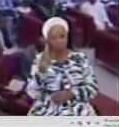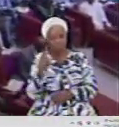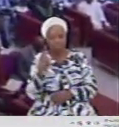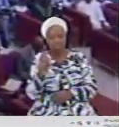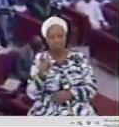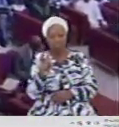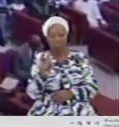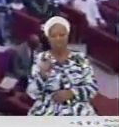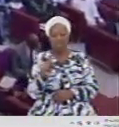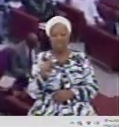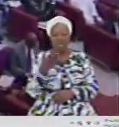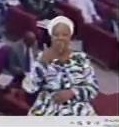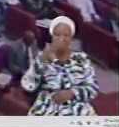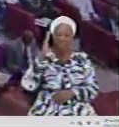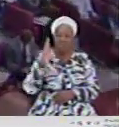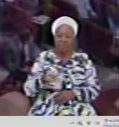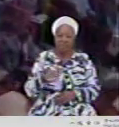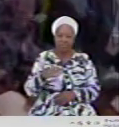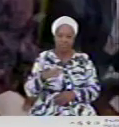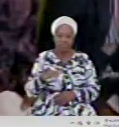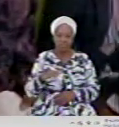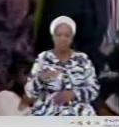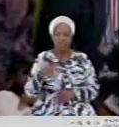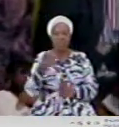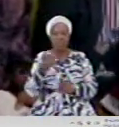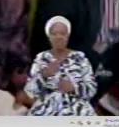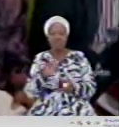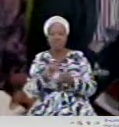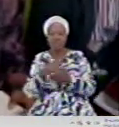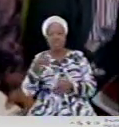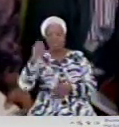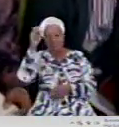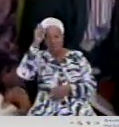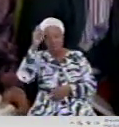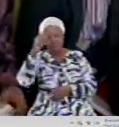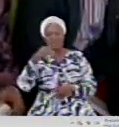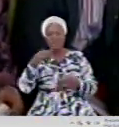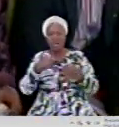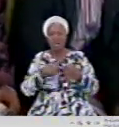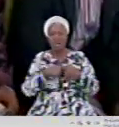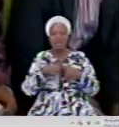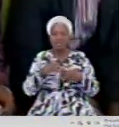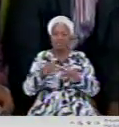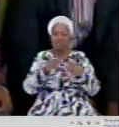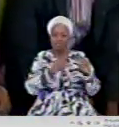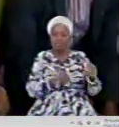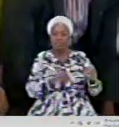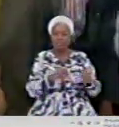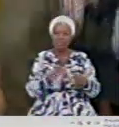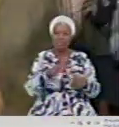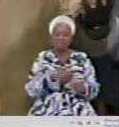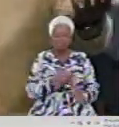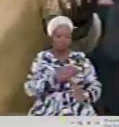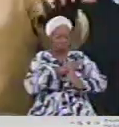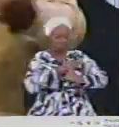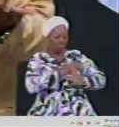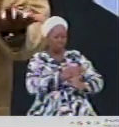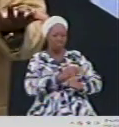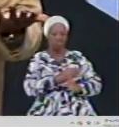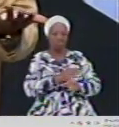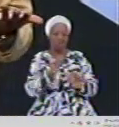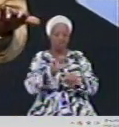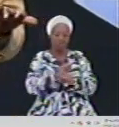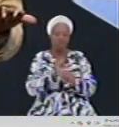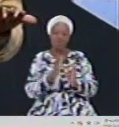Evil or the devil has placed a stumbling block, and you're walking and walking. If you're obedient to the Lord, if